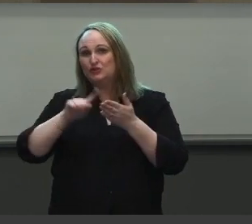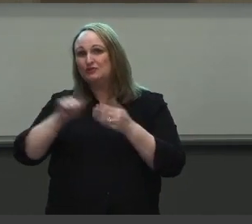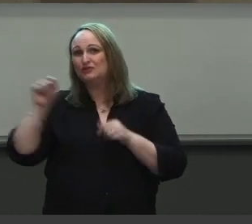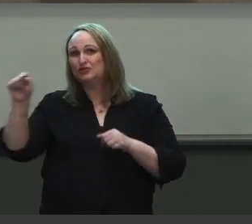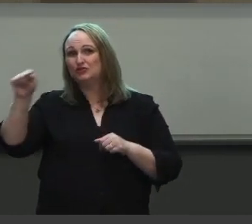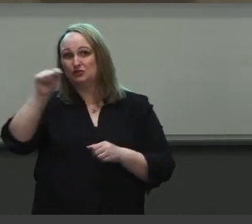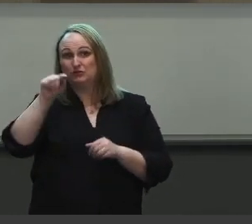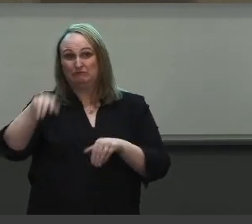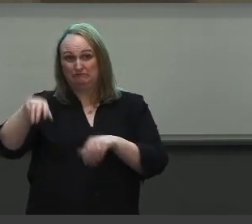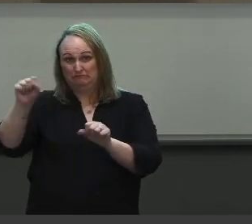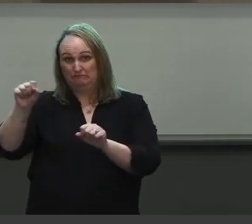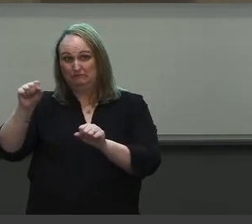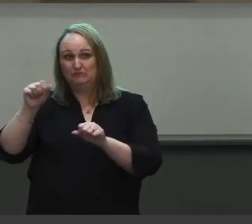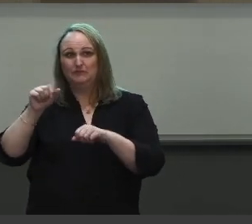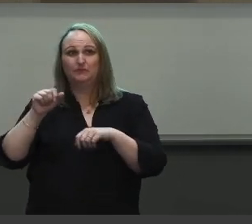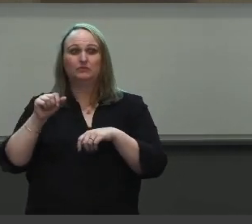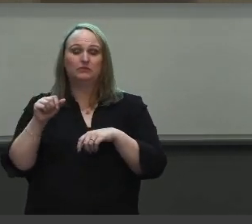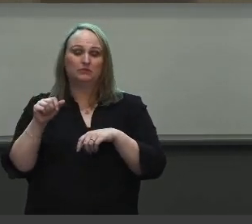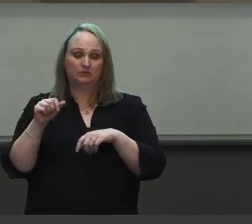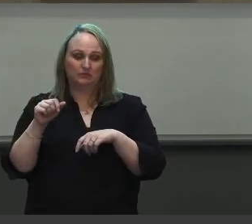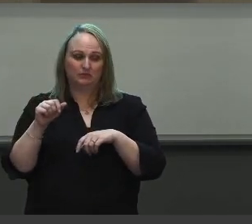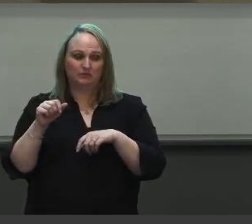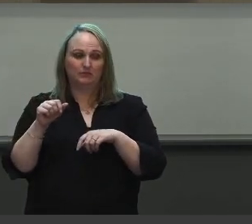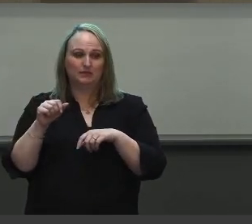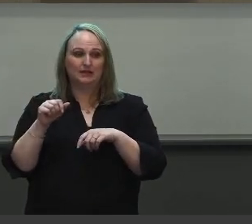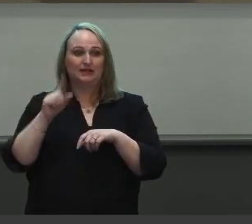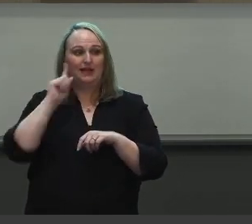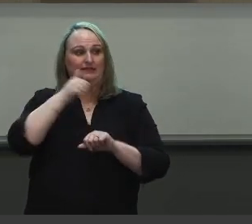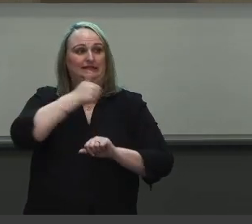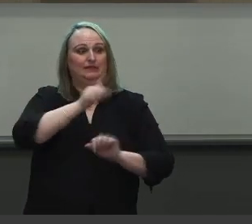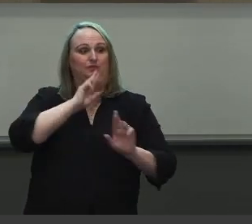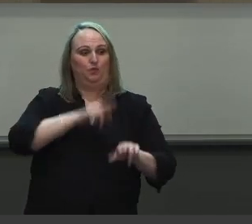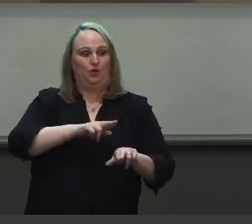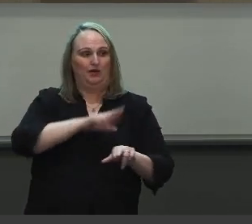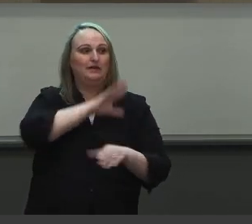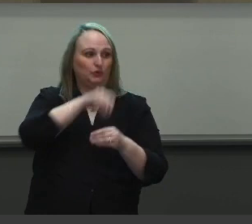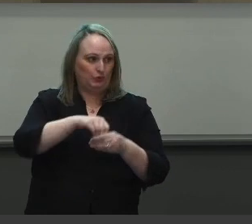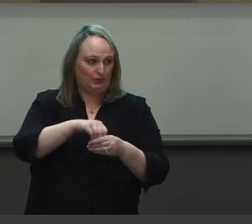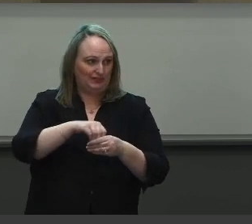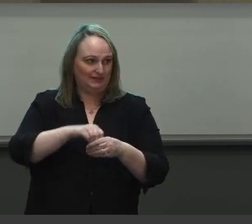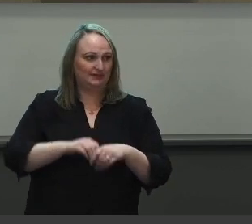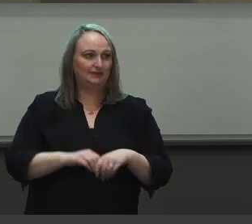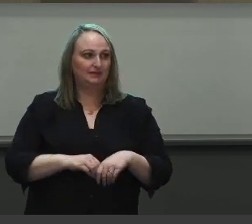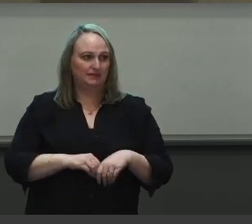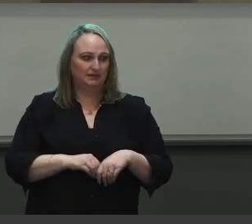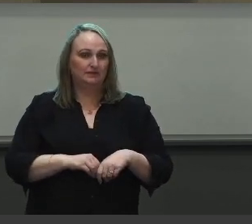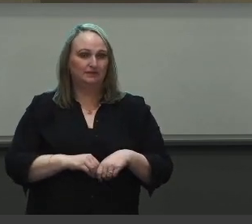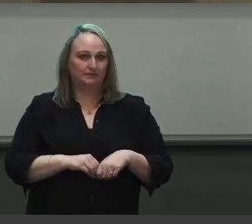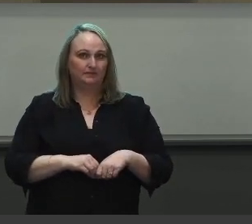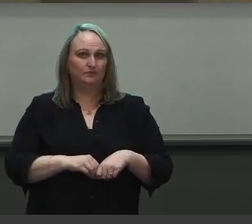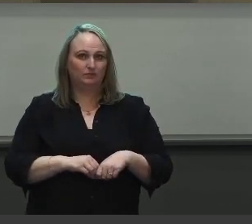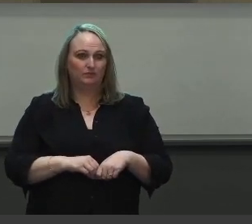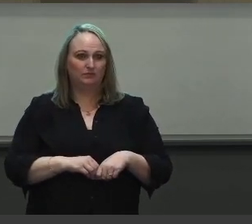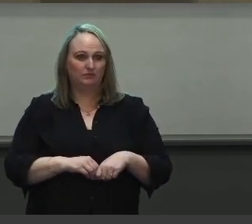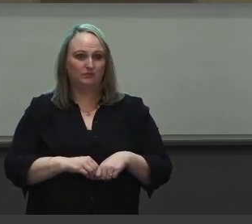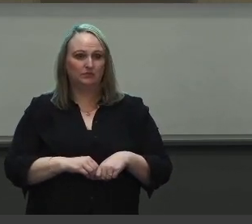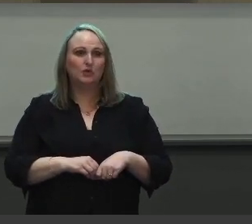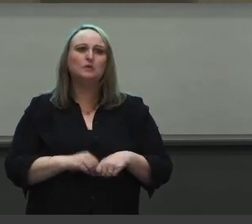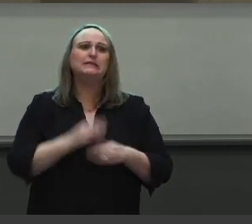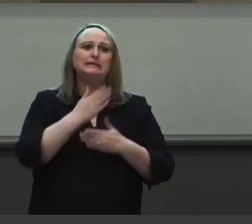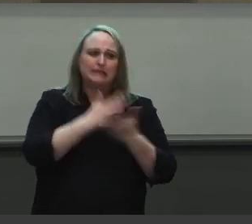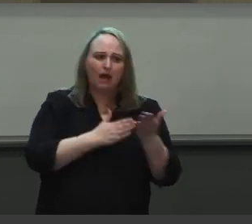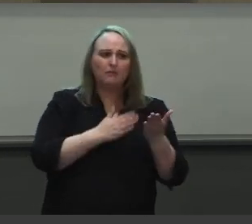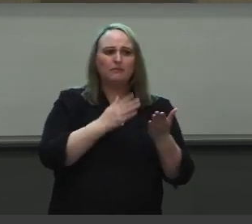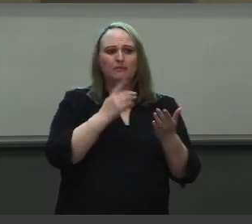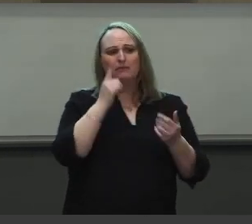this field, there has been self-report measures used. And again, we see some level of convergence, but